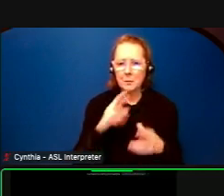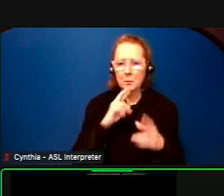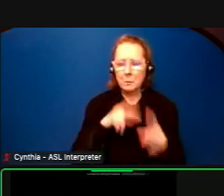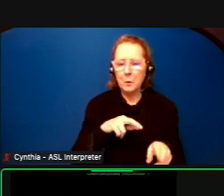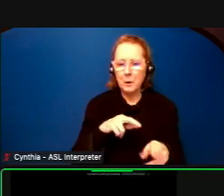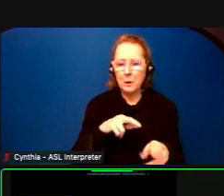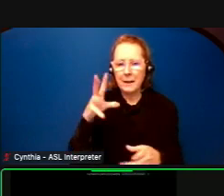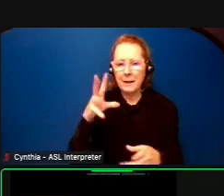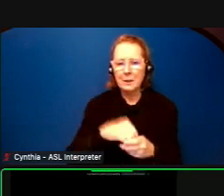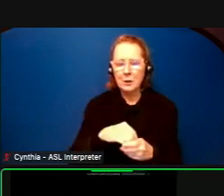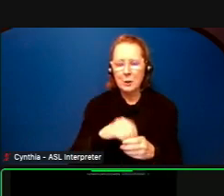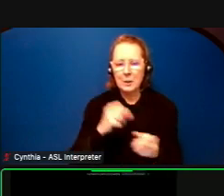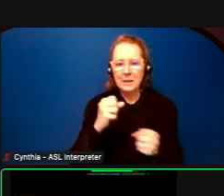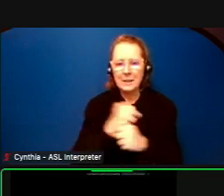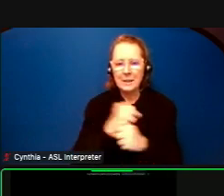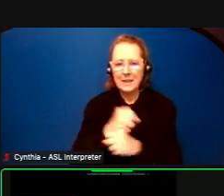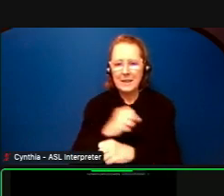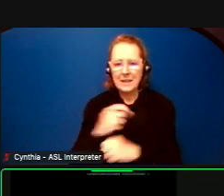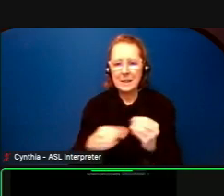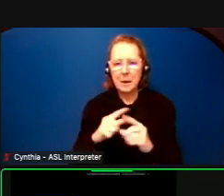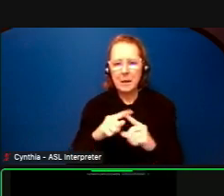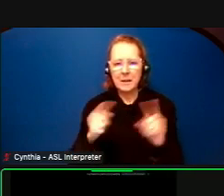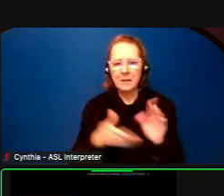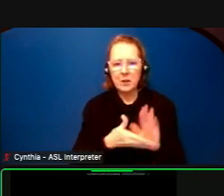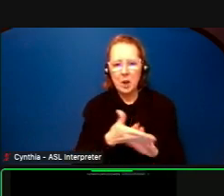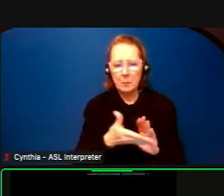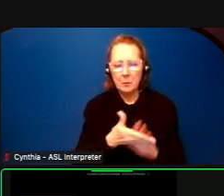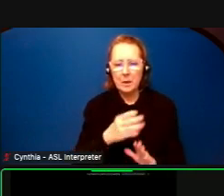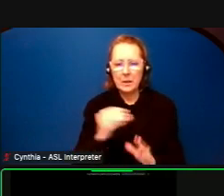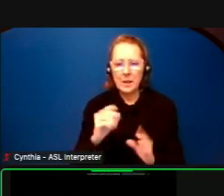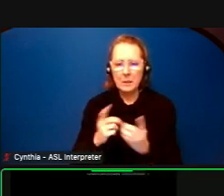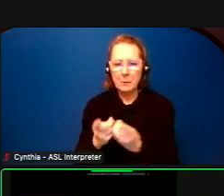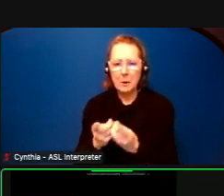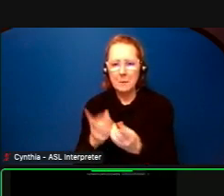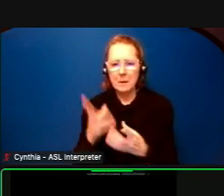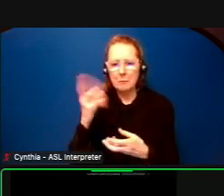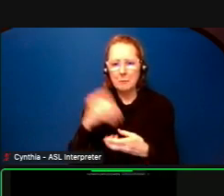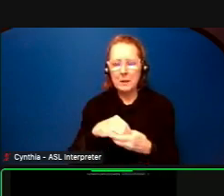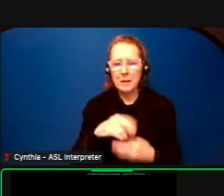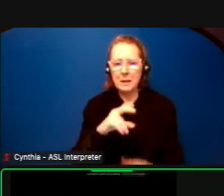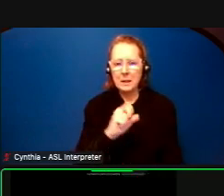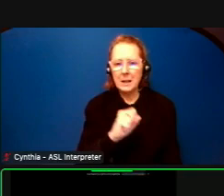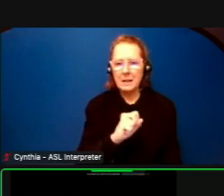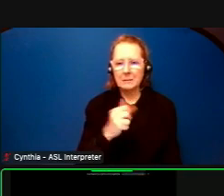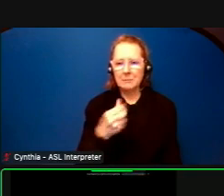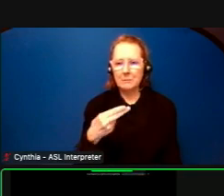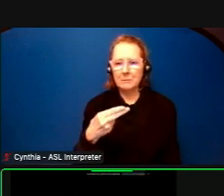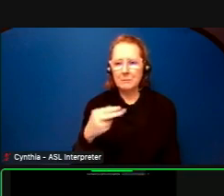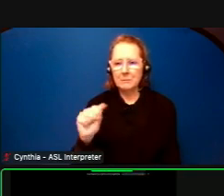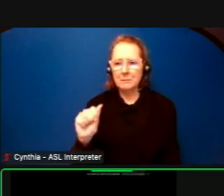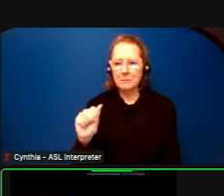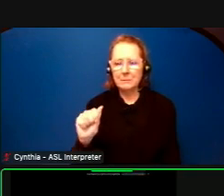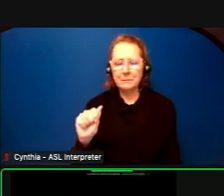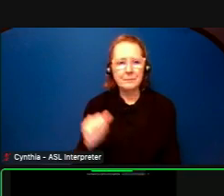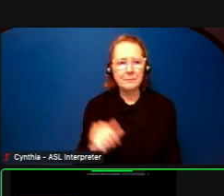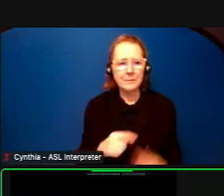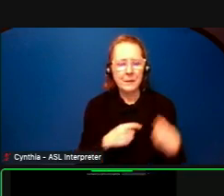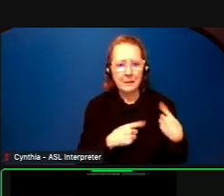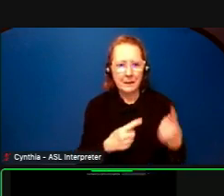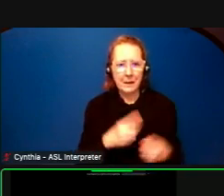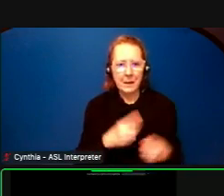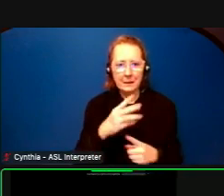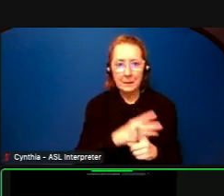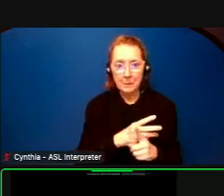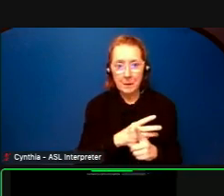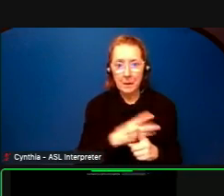our different operations and departments within the agency. So during the course of this last 6 months, we